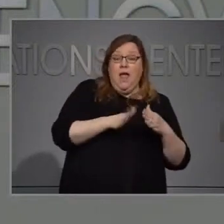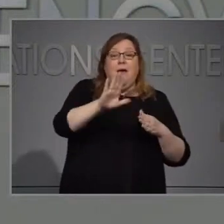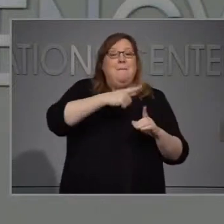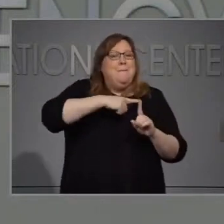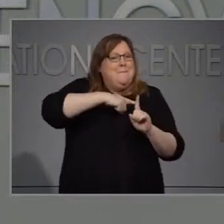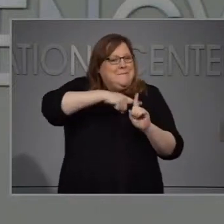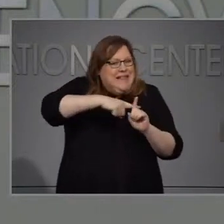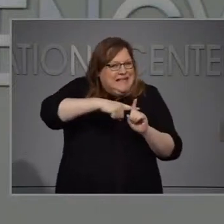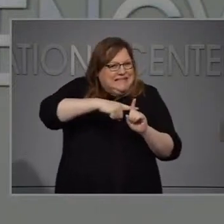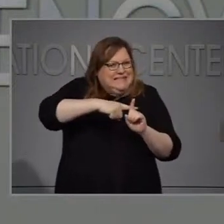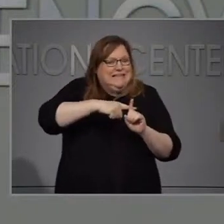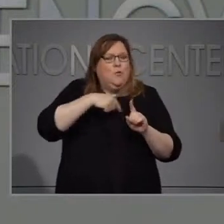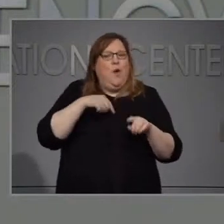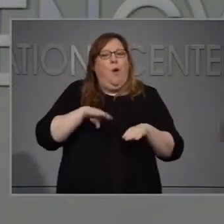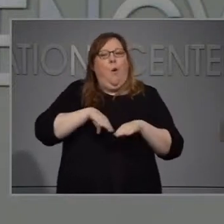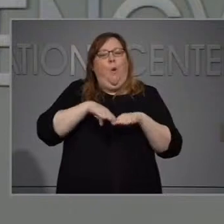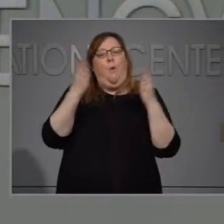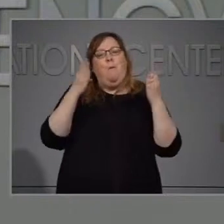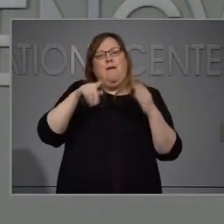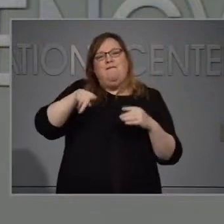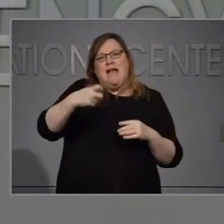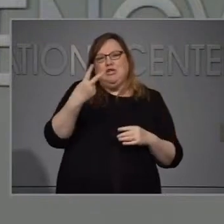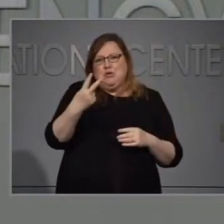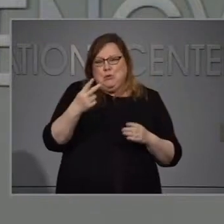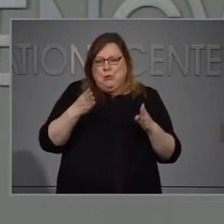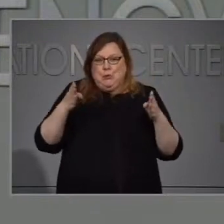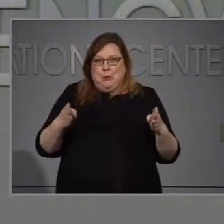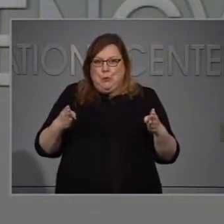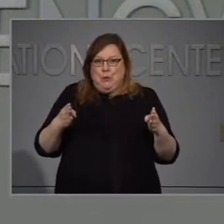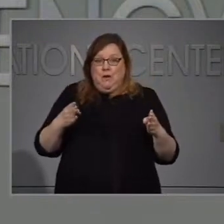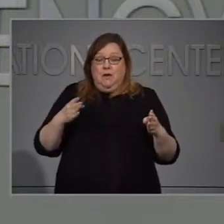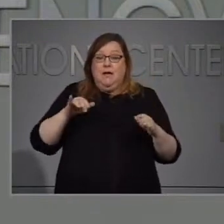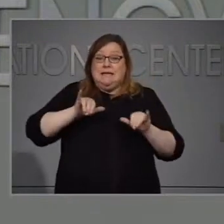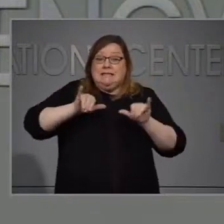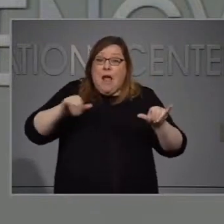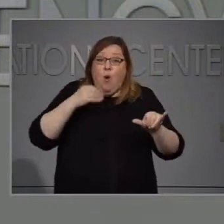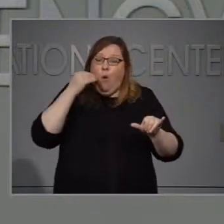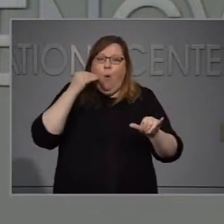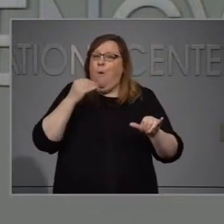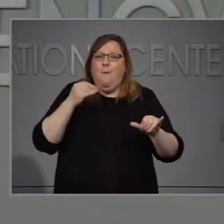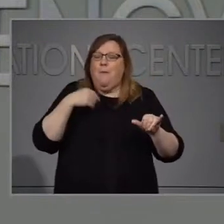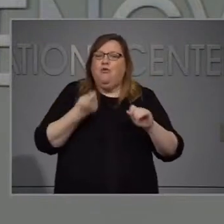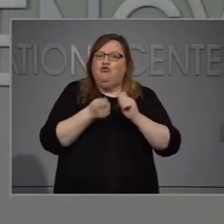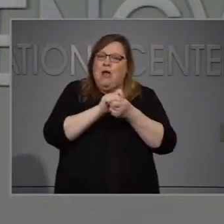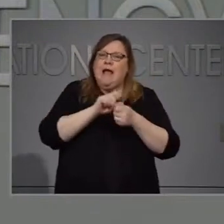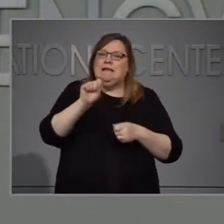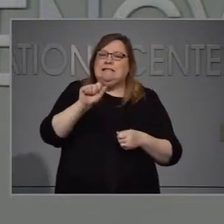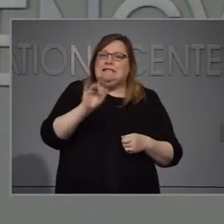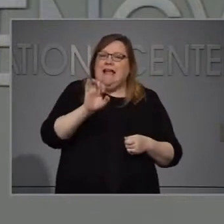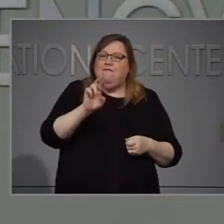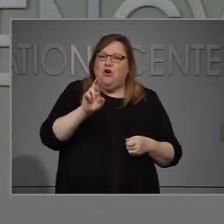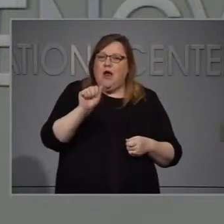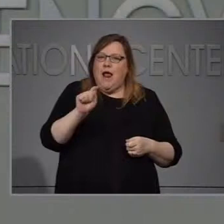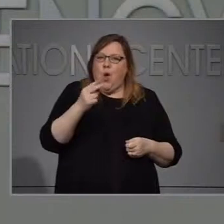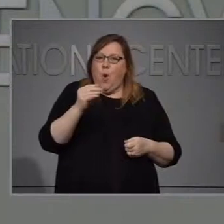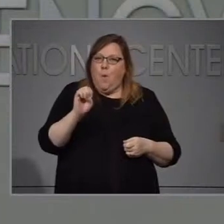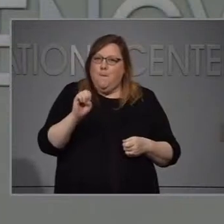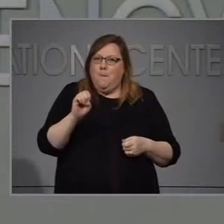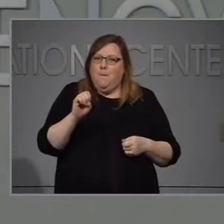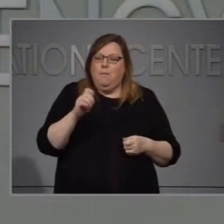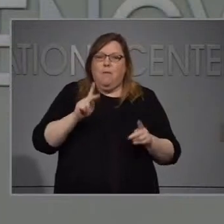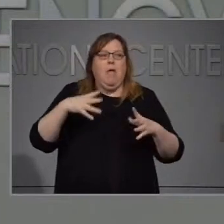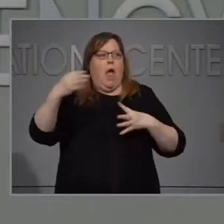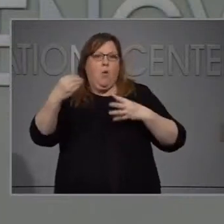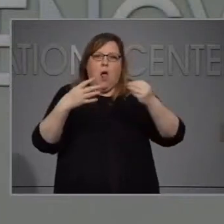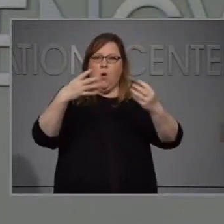from the stay-at-home order was at that same time. So those two things interacted. Difference here is that